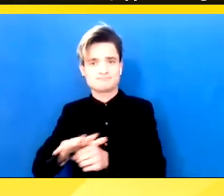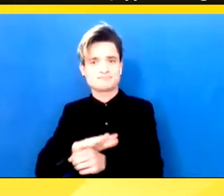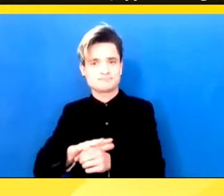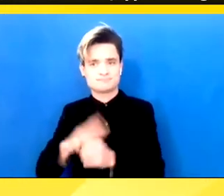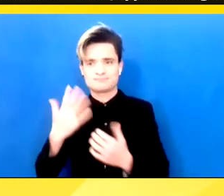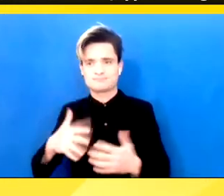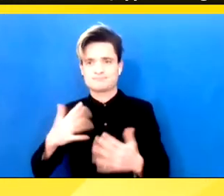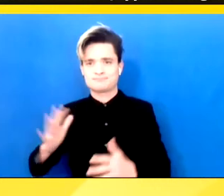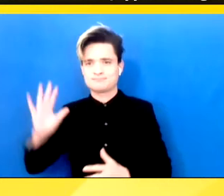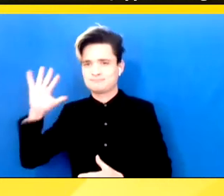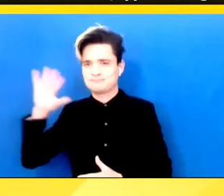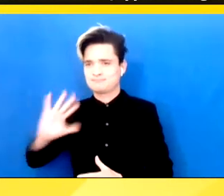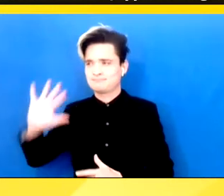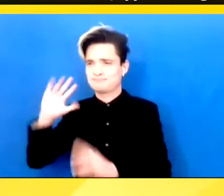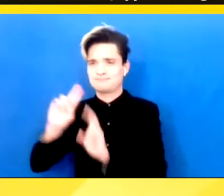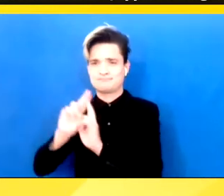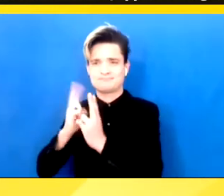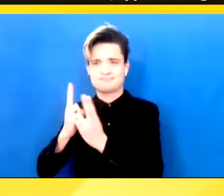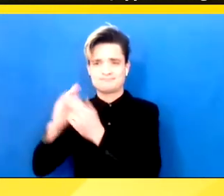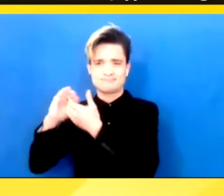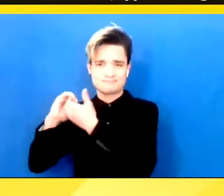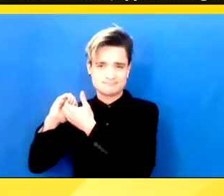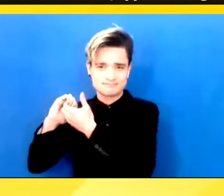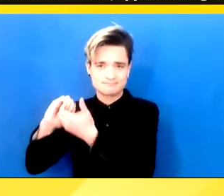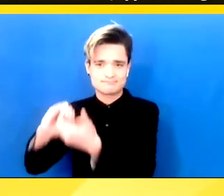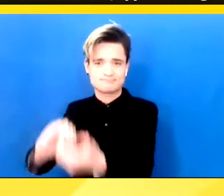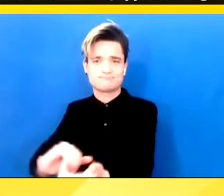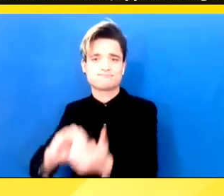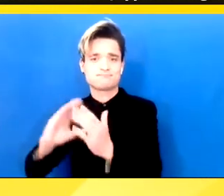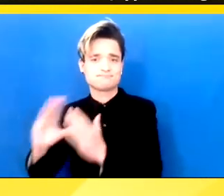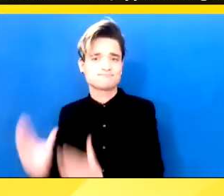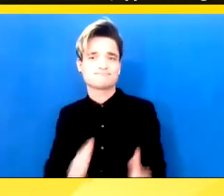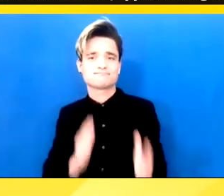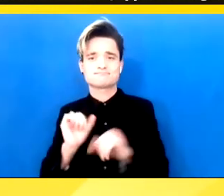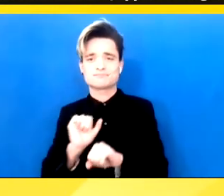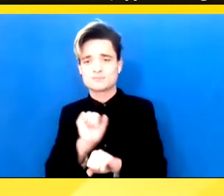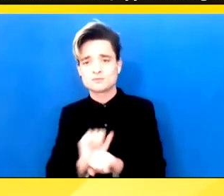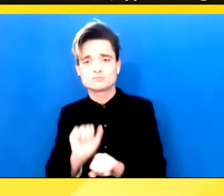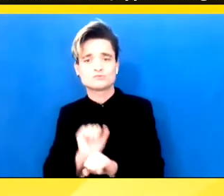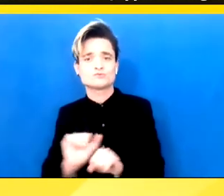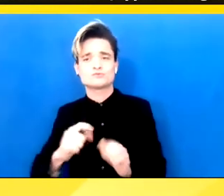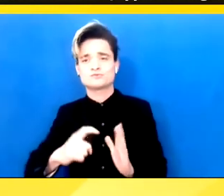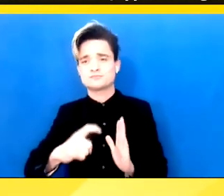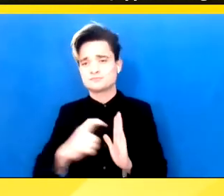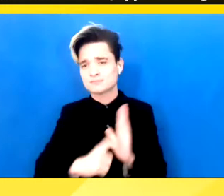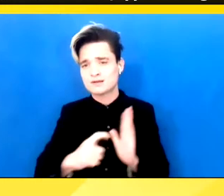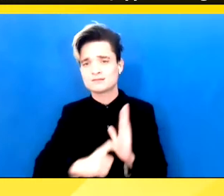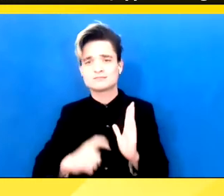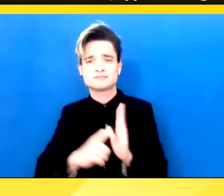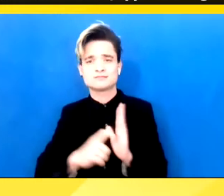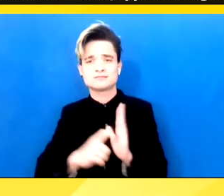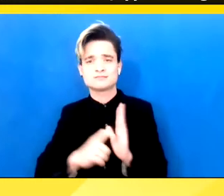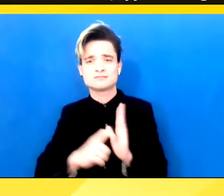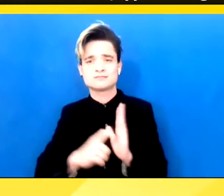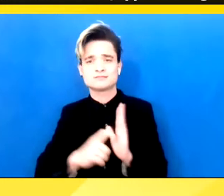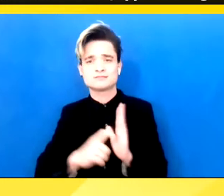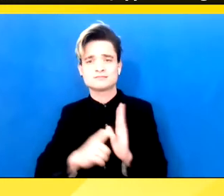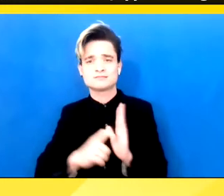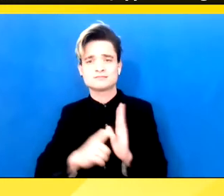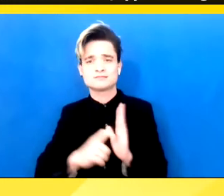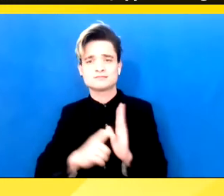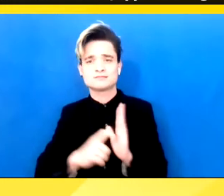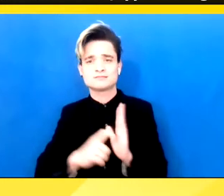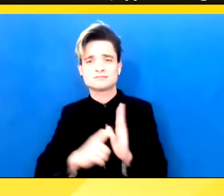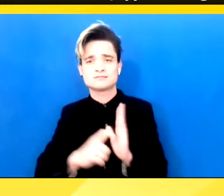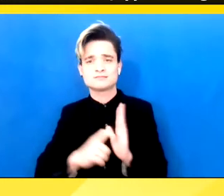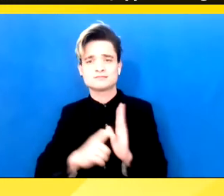labor, whether it was the steel mills or the coal miners. They were all here in Bessemer and Fairfield and Midfield. That's right.